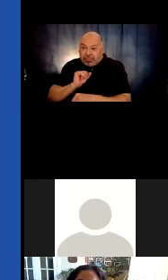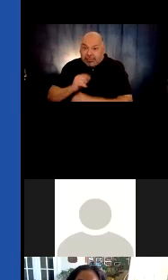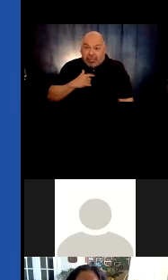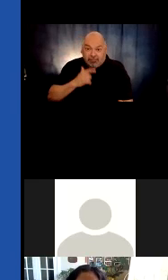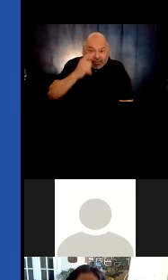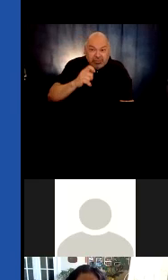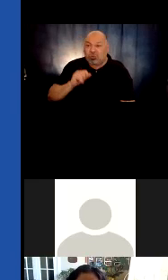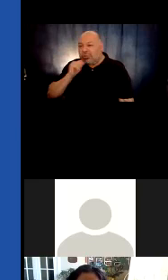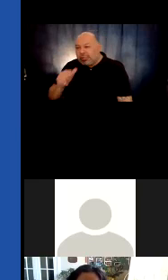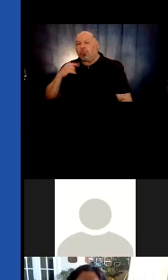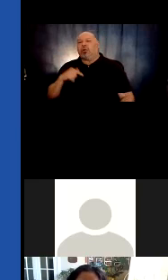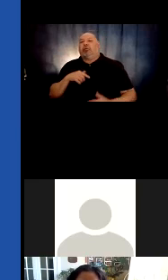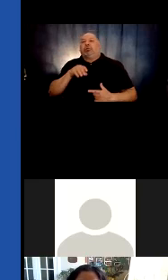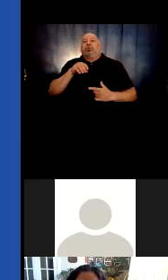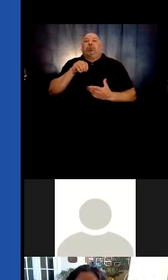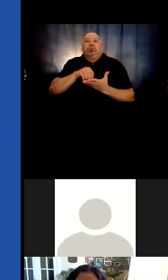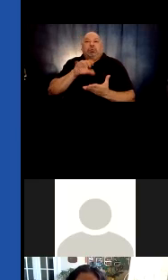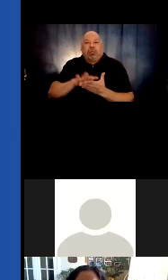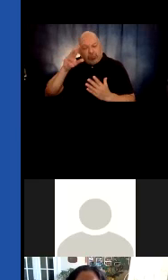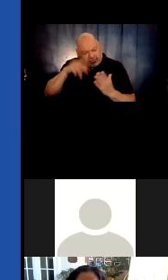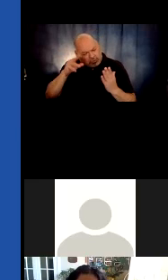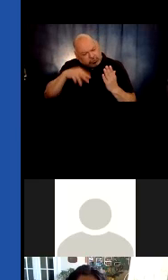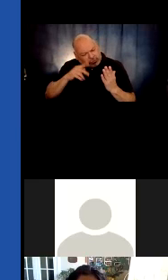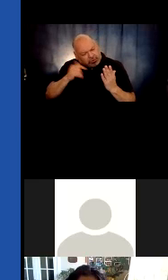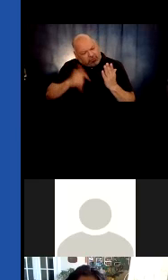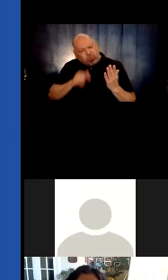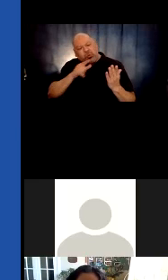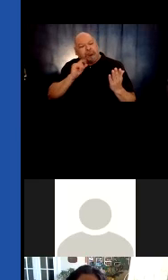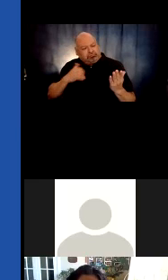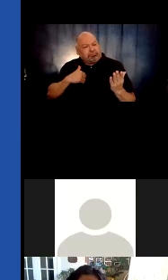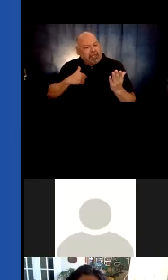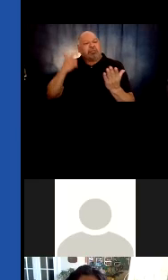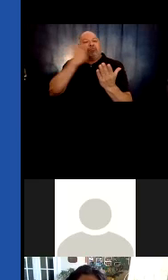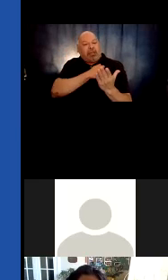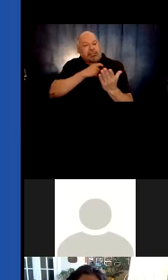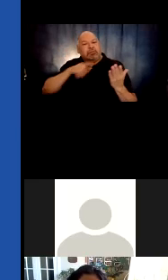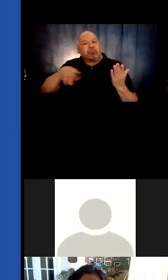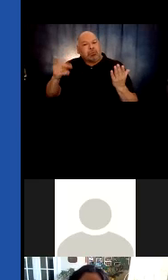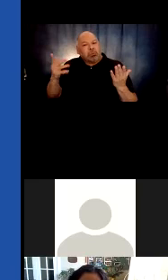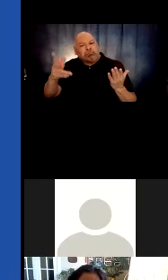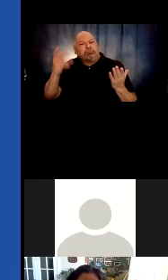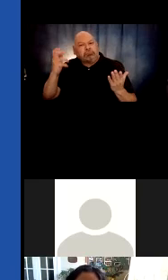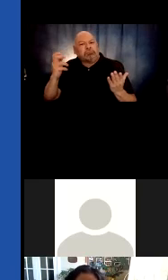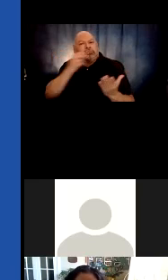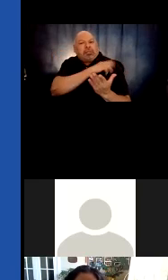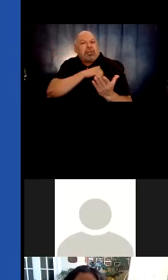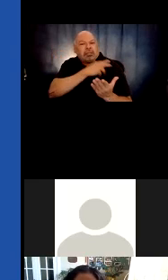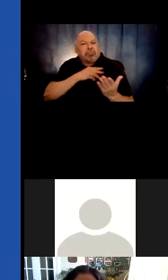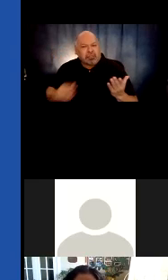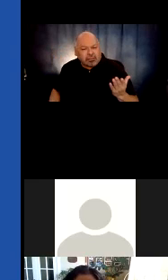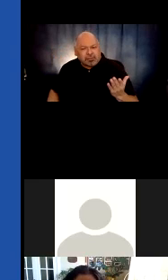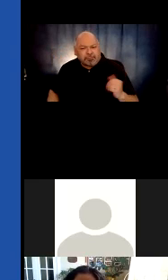do a medical record review to really look and see who is vaccinated among those hospitalized cases. So Horrible